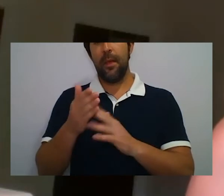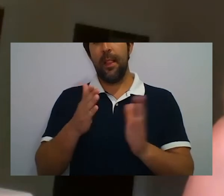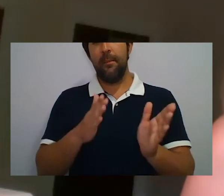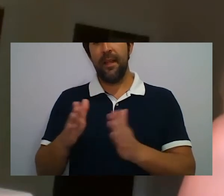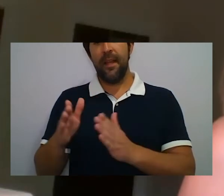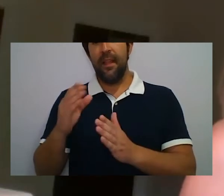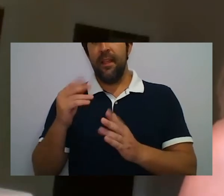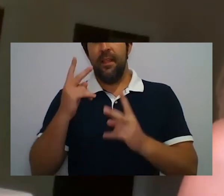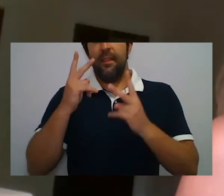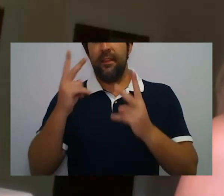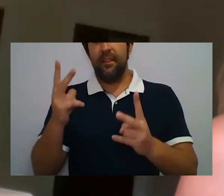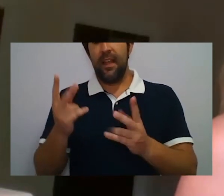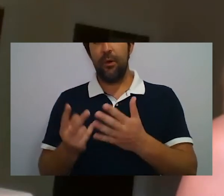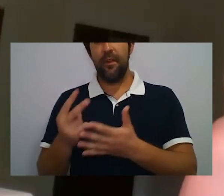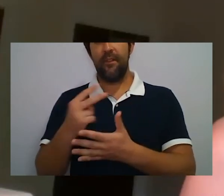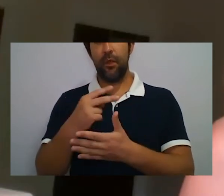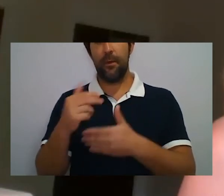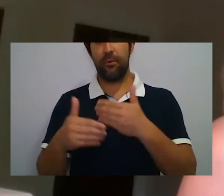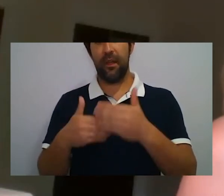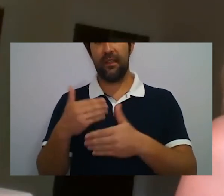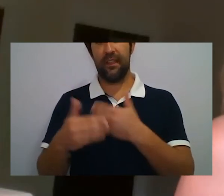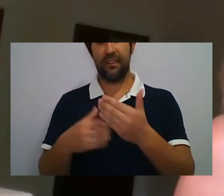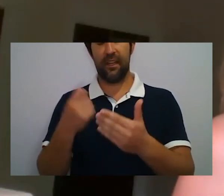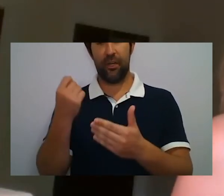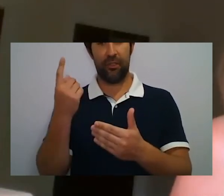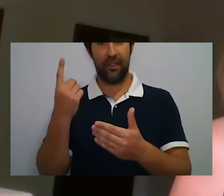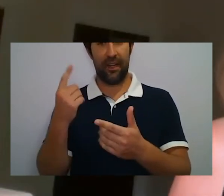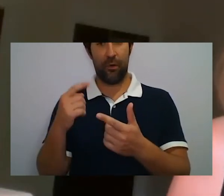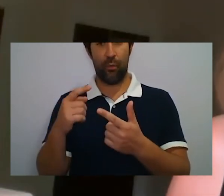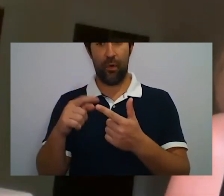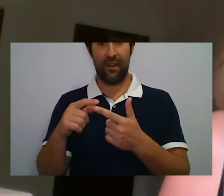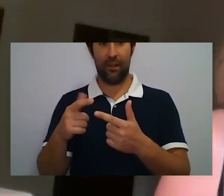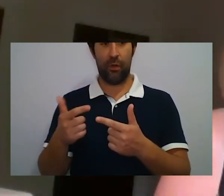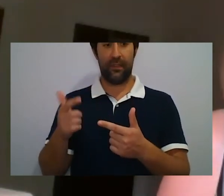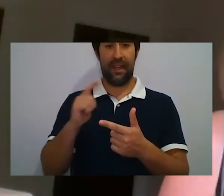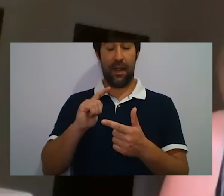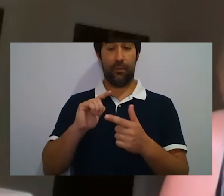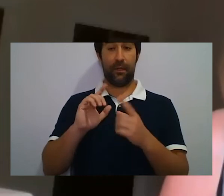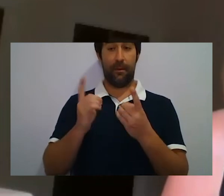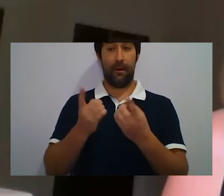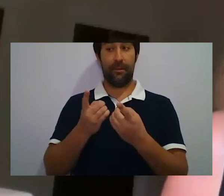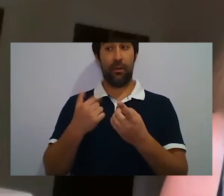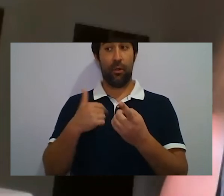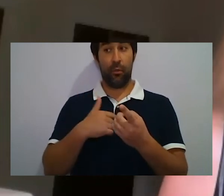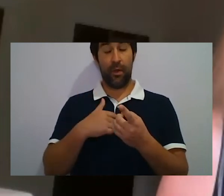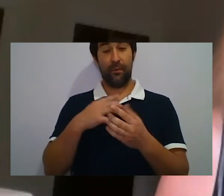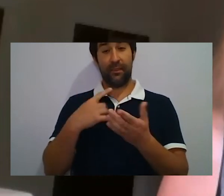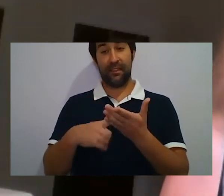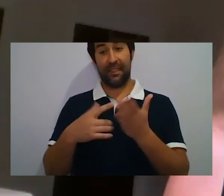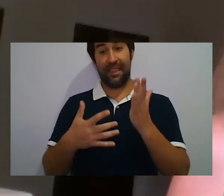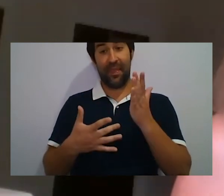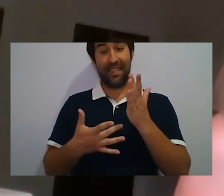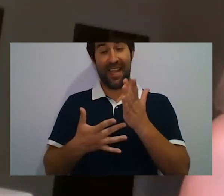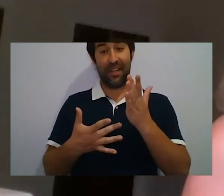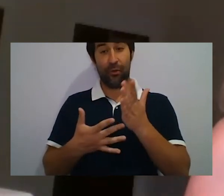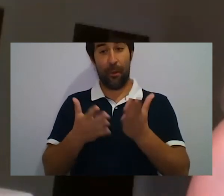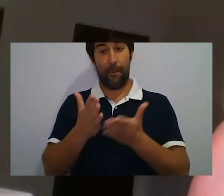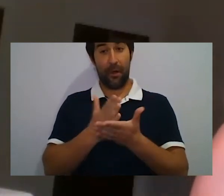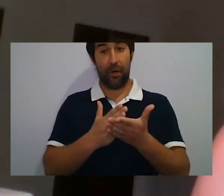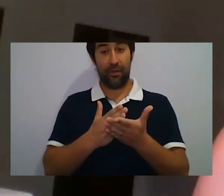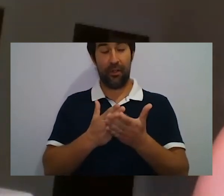residents to schools or employment or high quality transit? Again, if this set of public stairs was closed, what